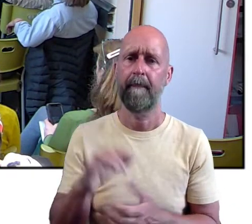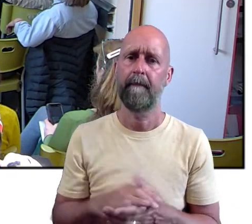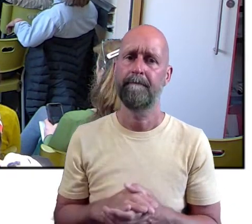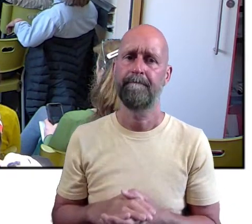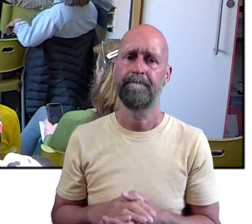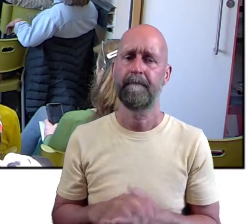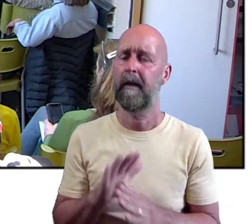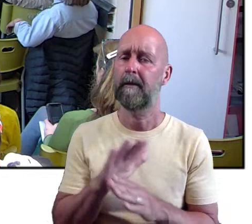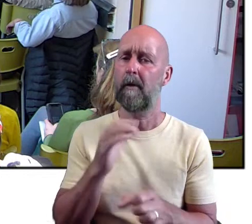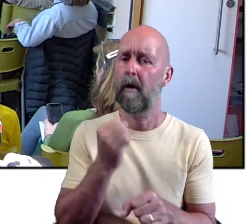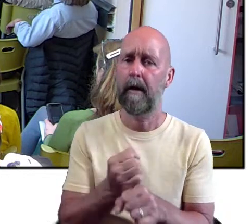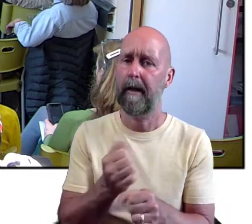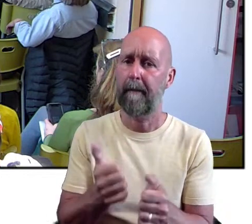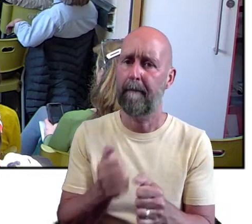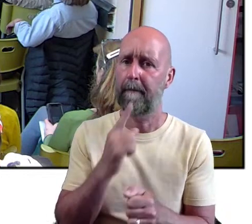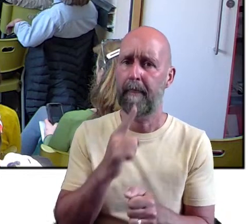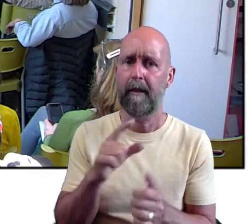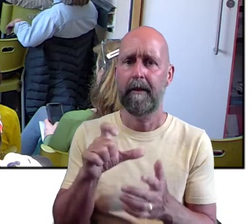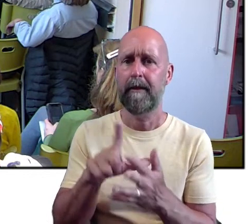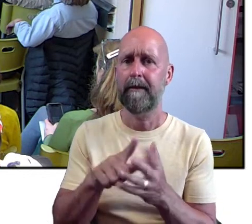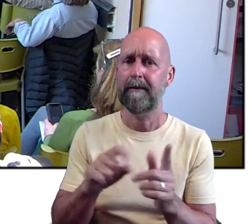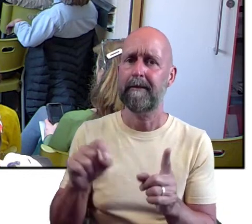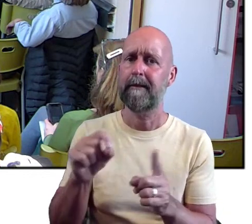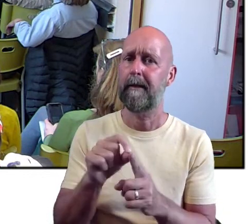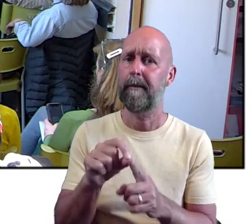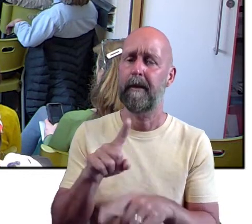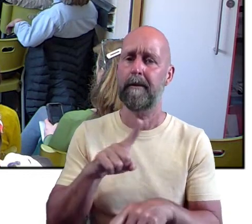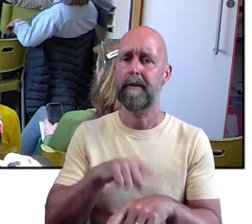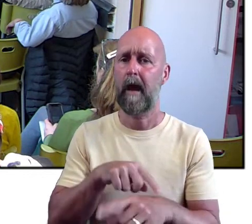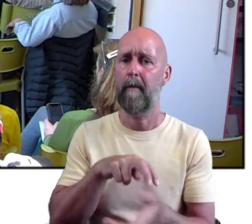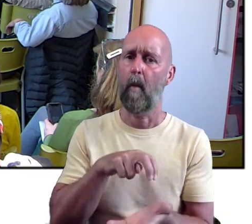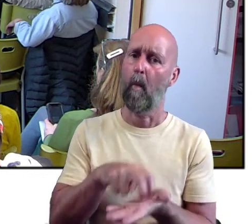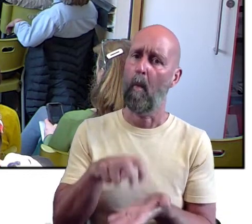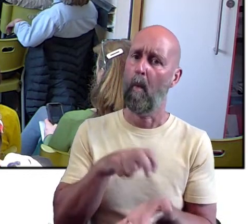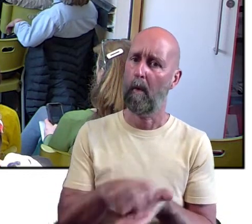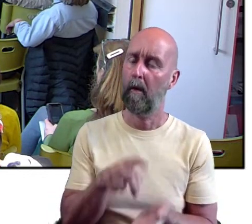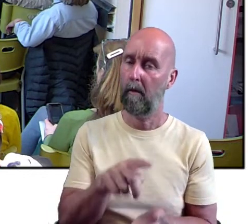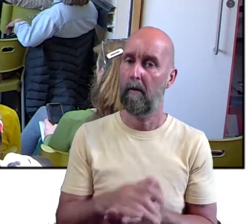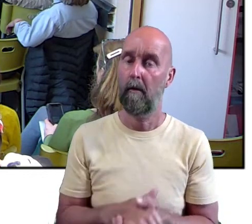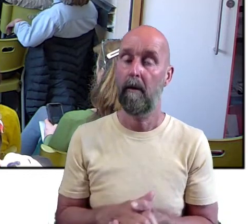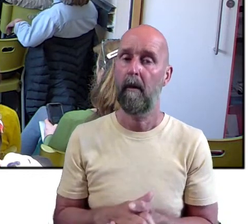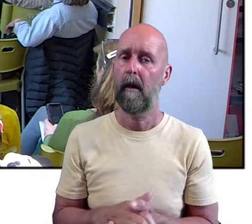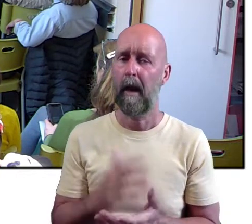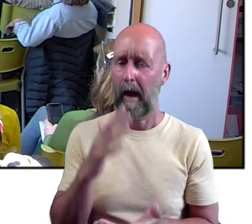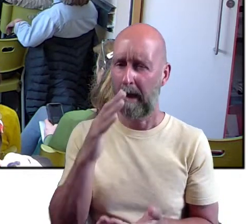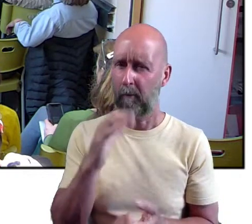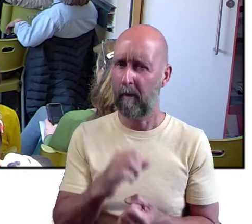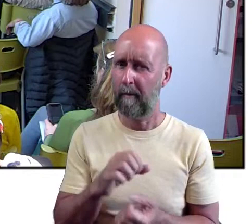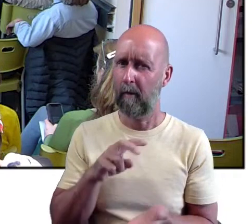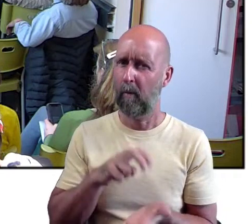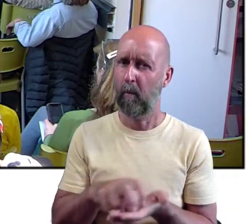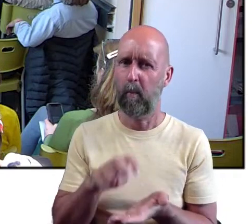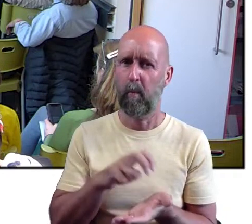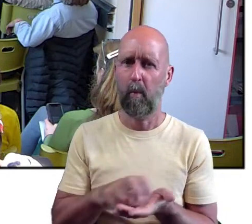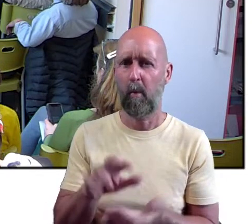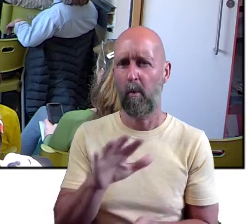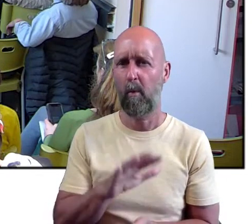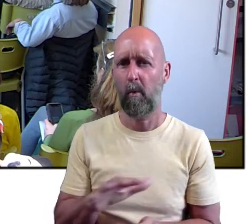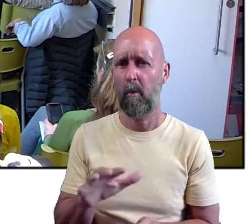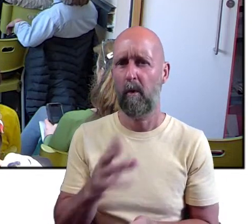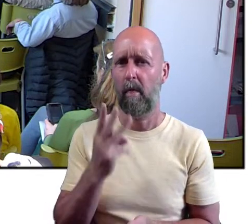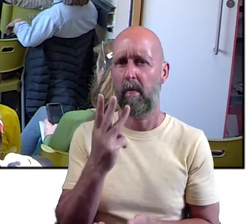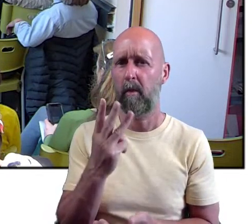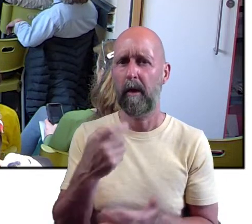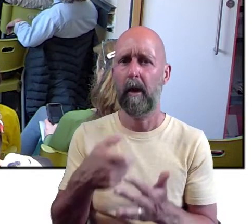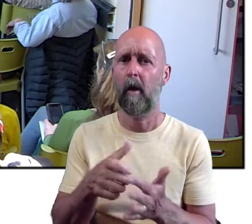game, but it's called the Deep Time Walk. And it's basically like, I can't remember how long the walk is. It's something like 3 kilometers or something.